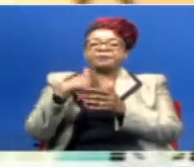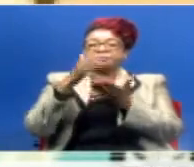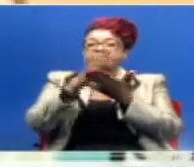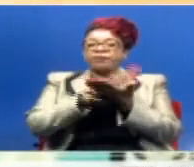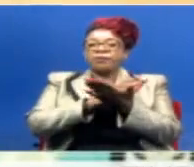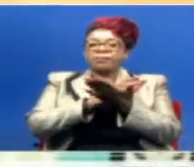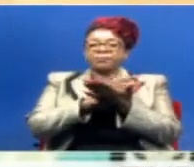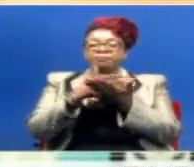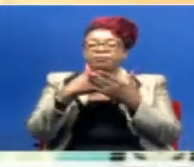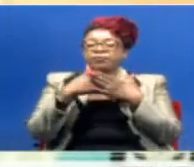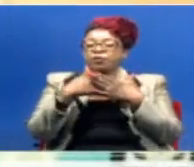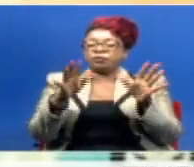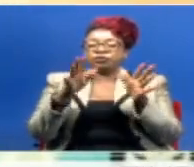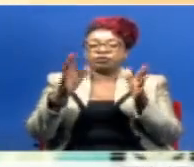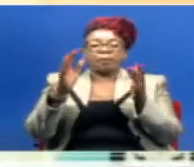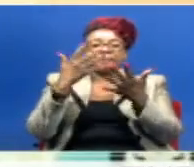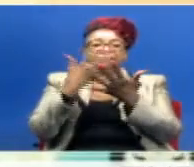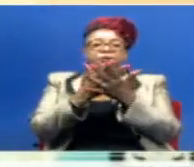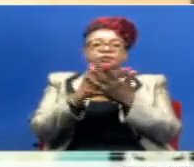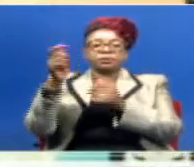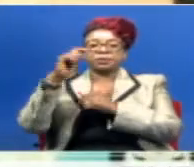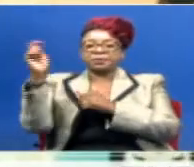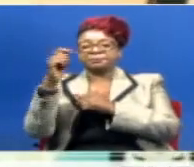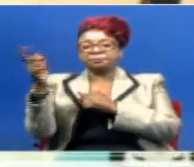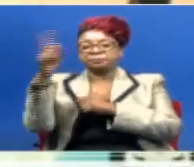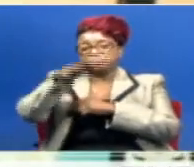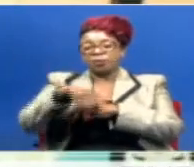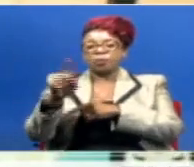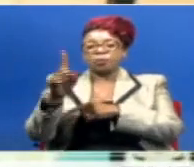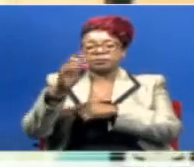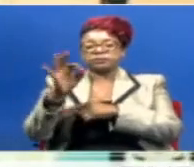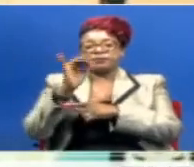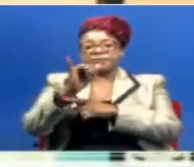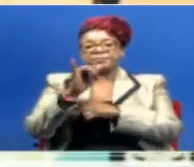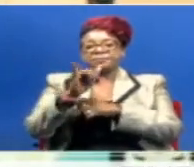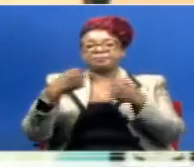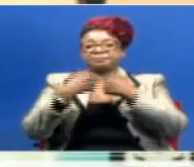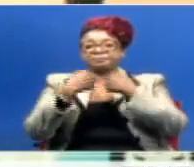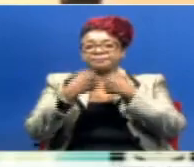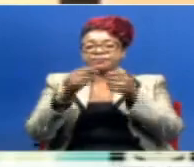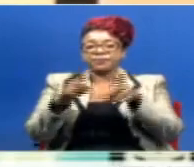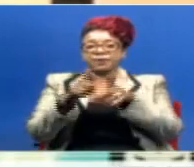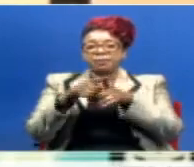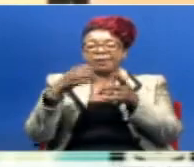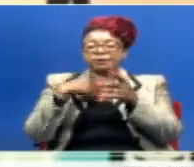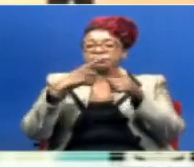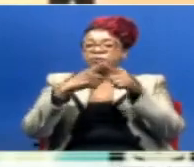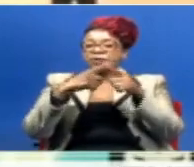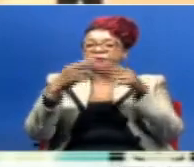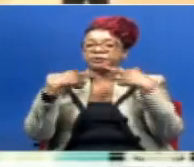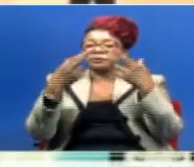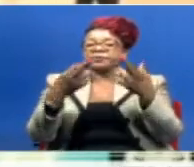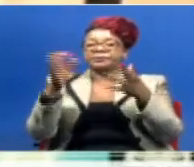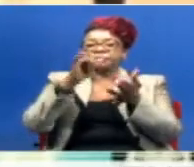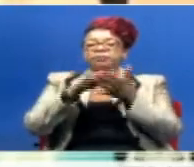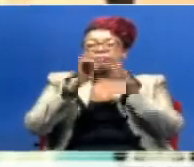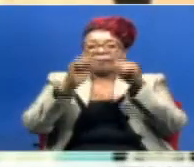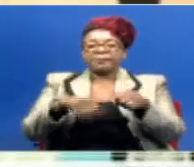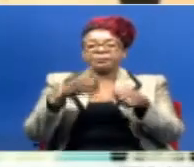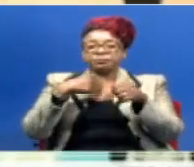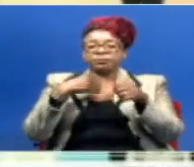to Prisons Kenya in day one of the playoffs and had to get a positive result in order to keep their title hopes